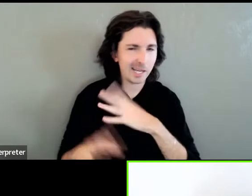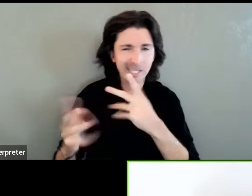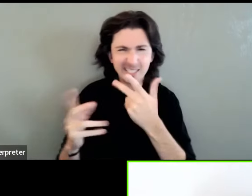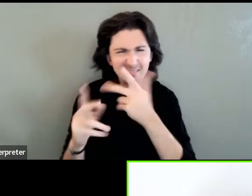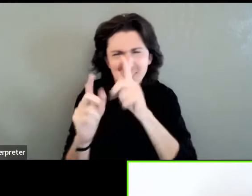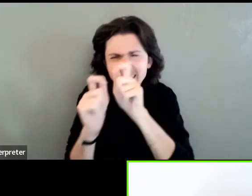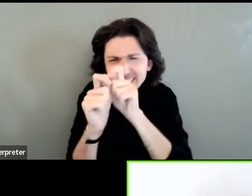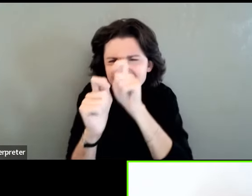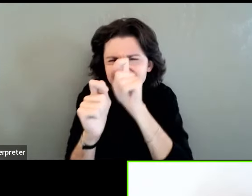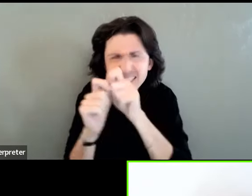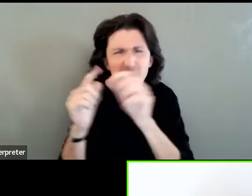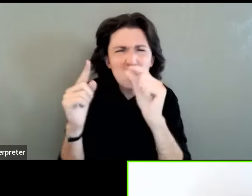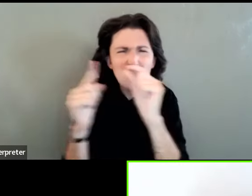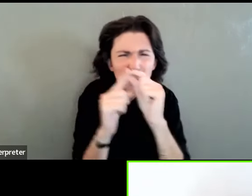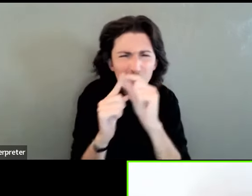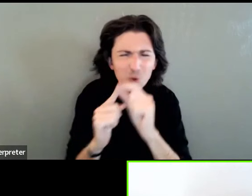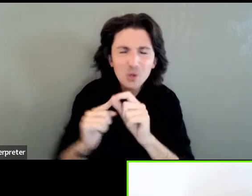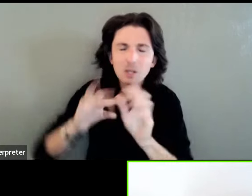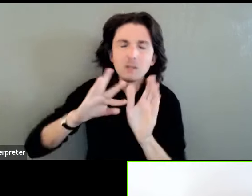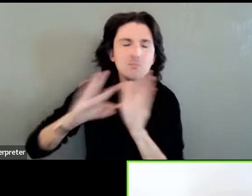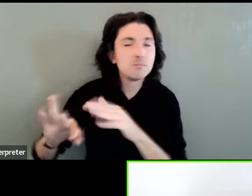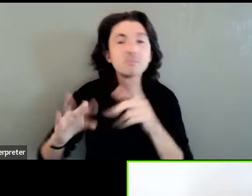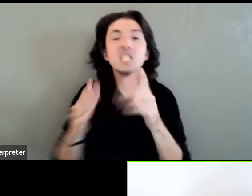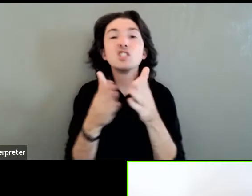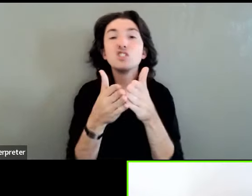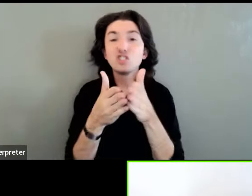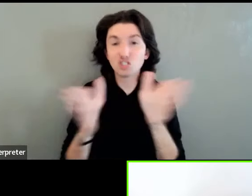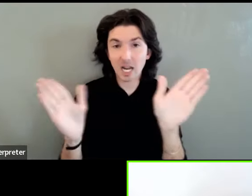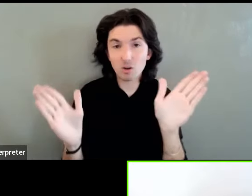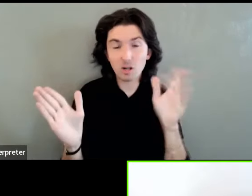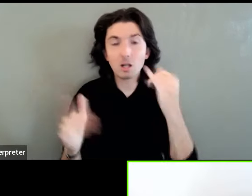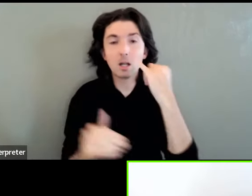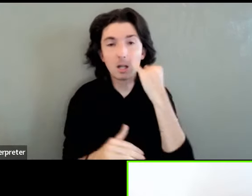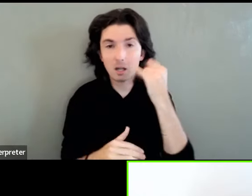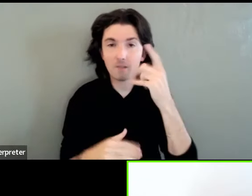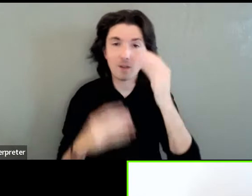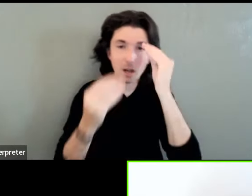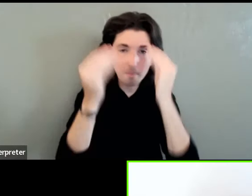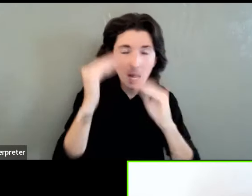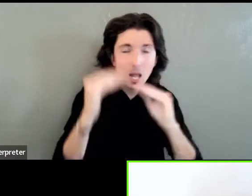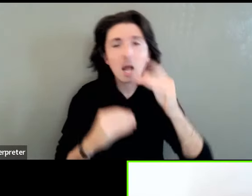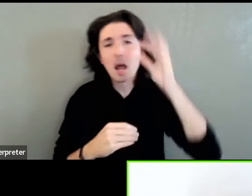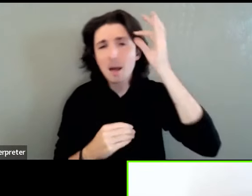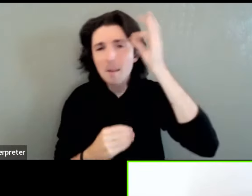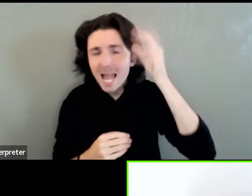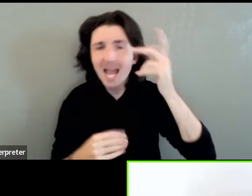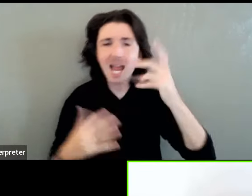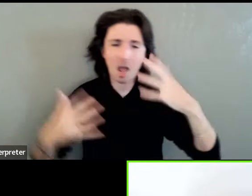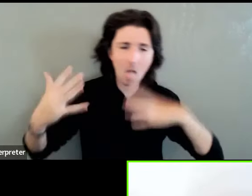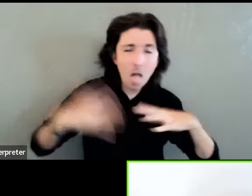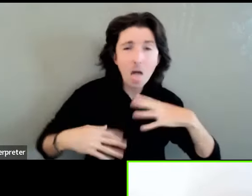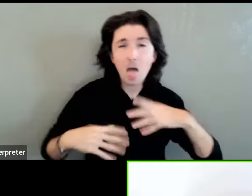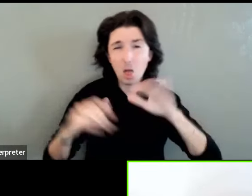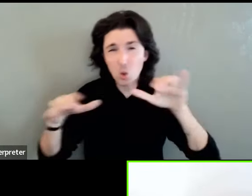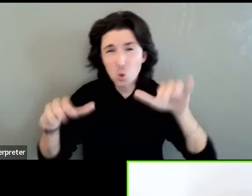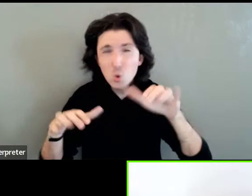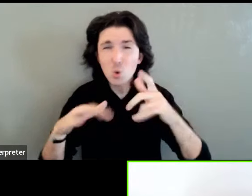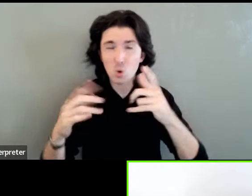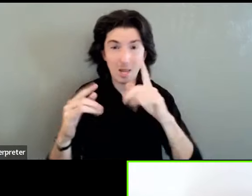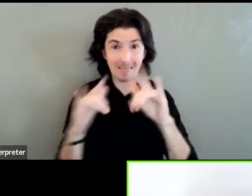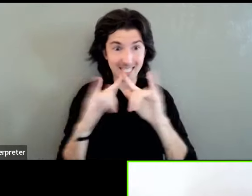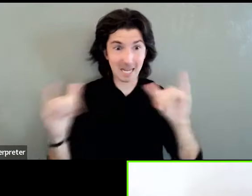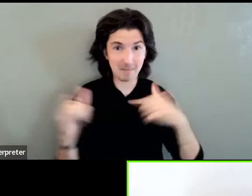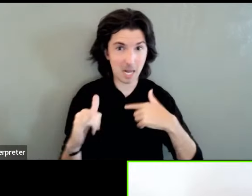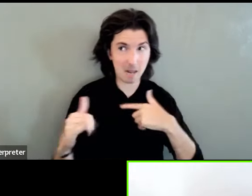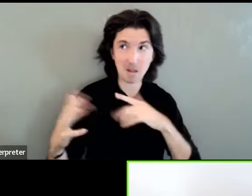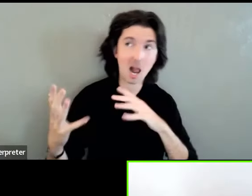used. Generally speaking, if you're in the hair and makeup chair, it's not your meal break, it's not your NDB, it's not any of those things. It's nice